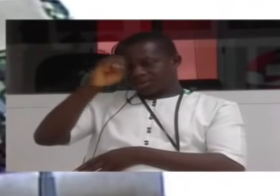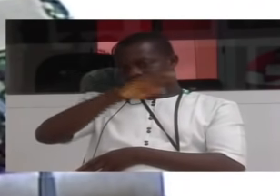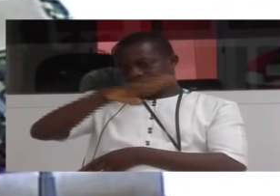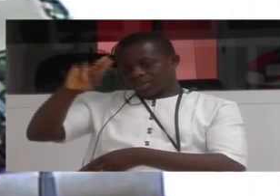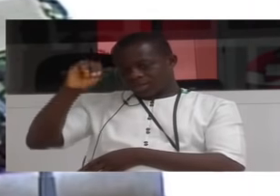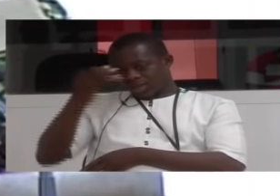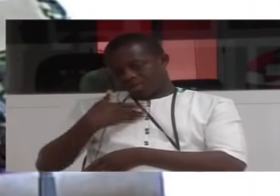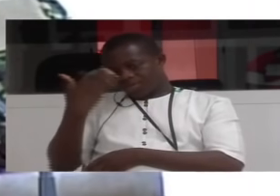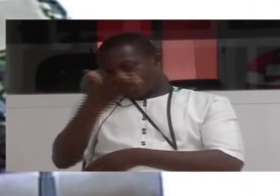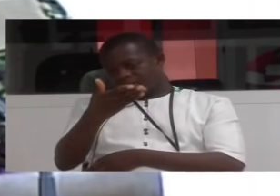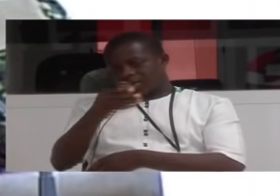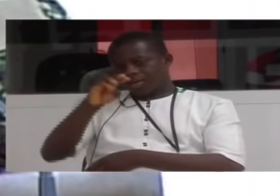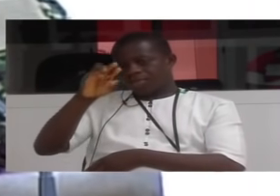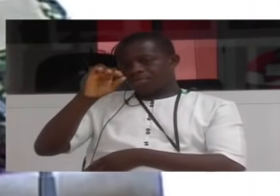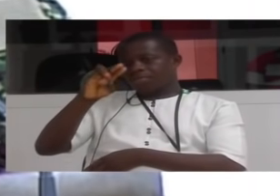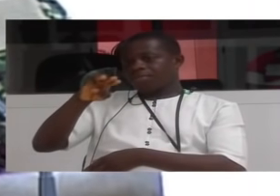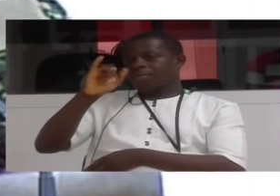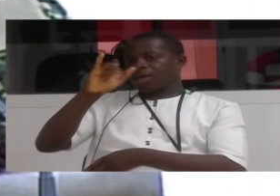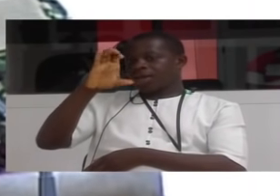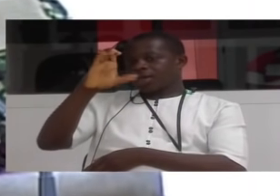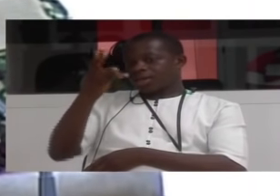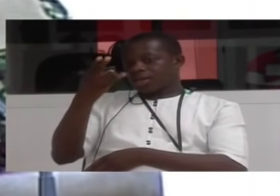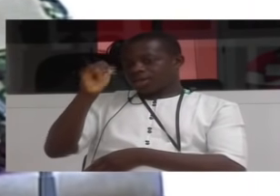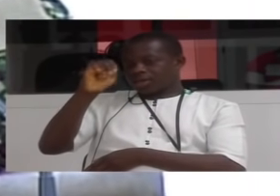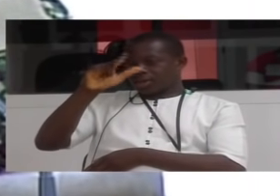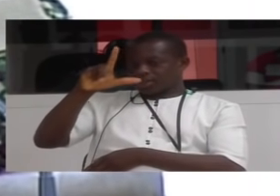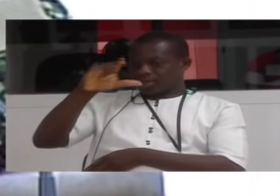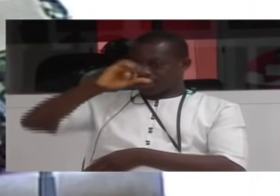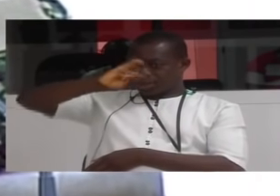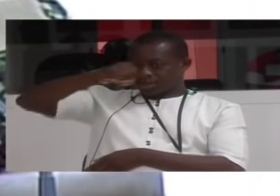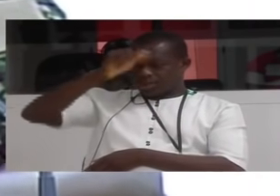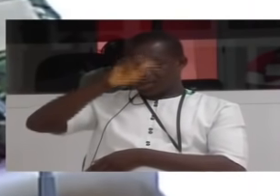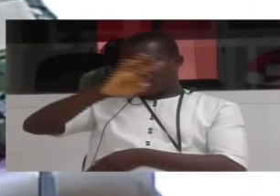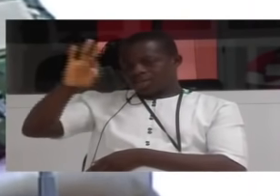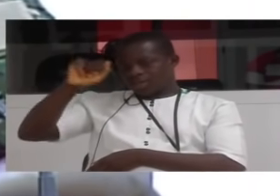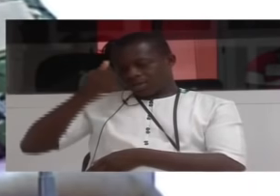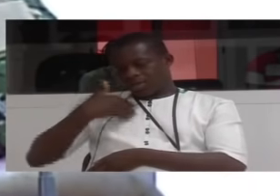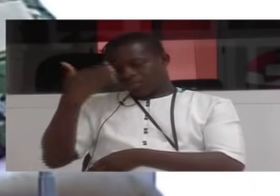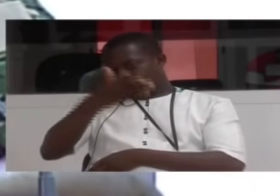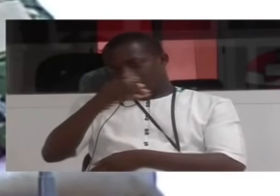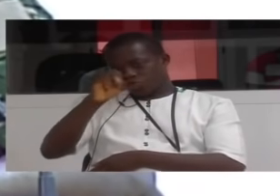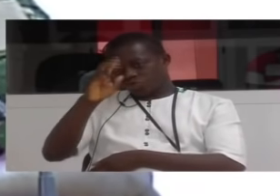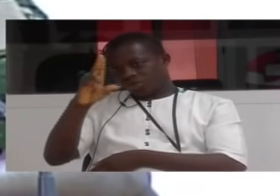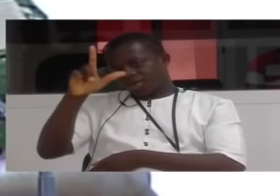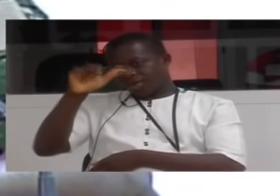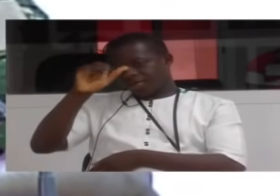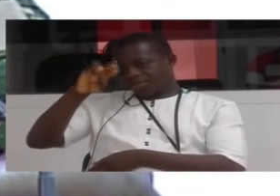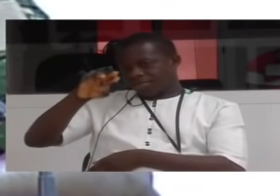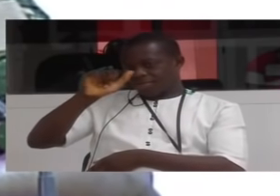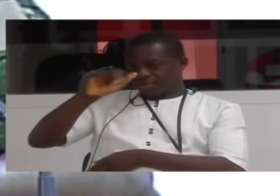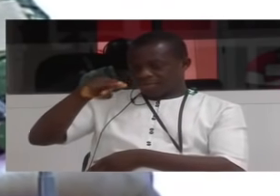there. Michael Jata mungfa. Lieutenant Michael Jata was there. Suleiman Sambu mungfa. Suleiman Sambu was there.